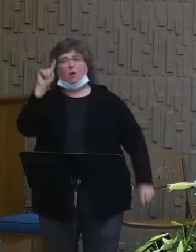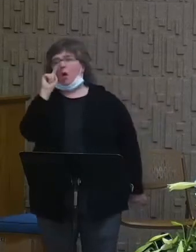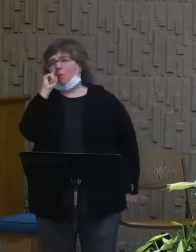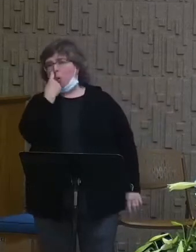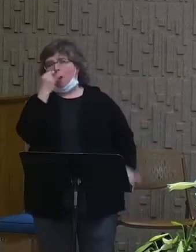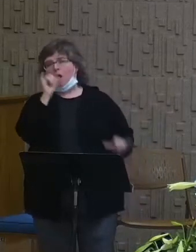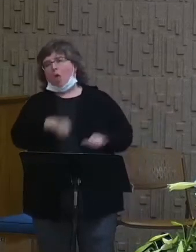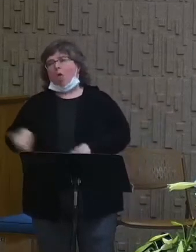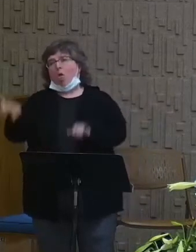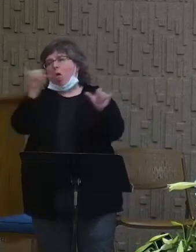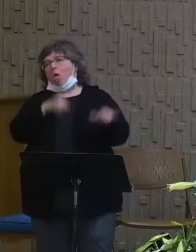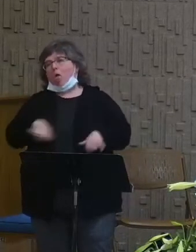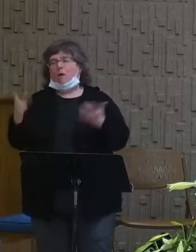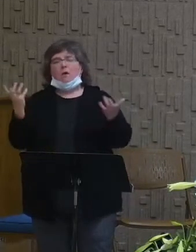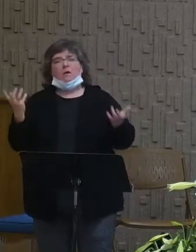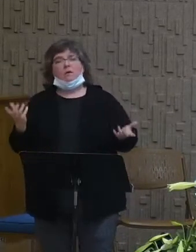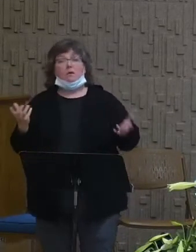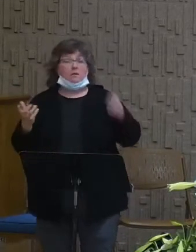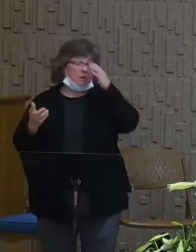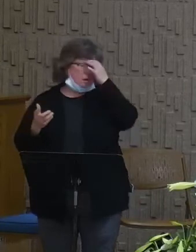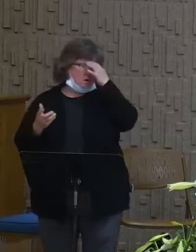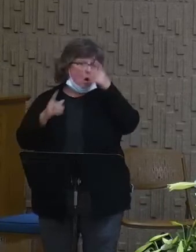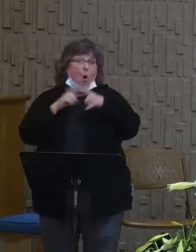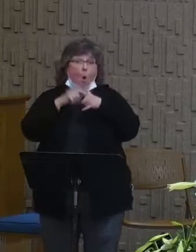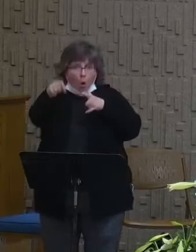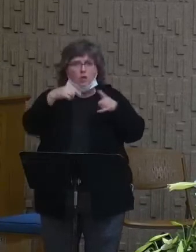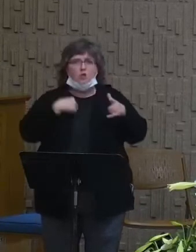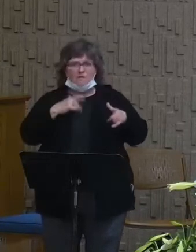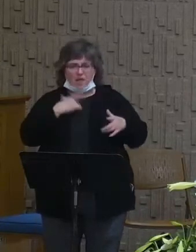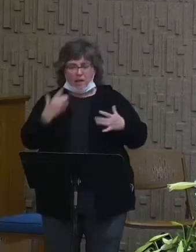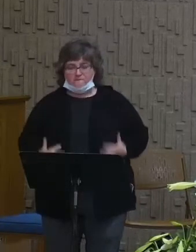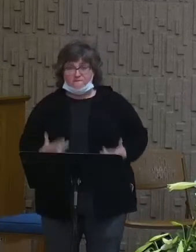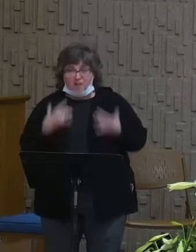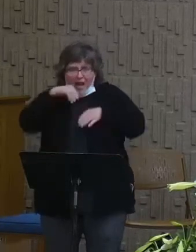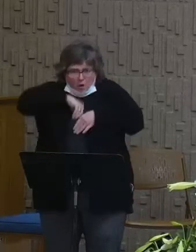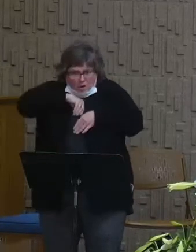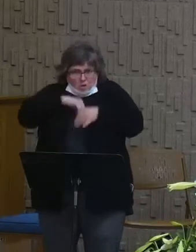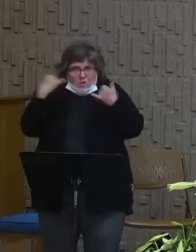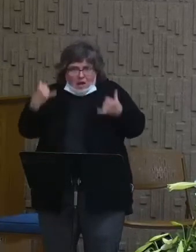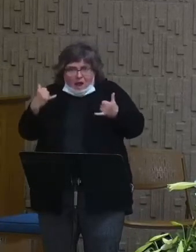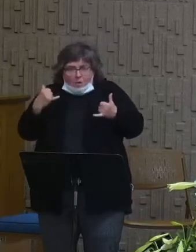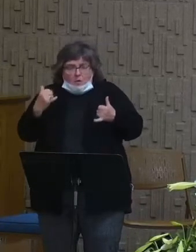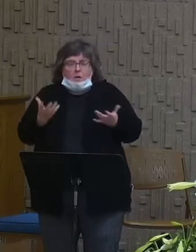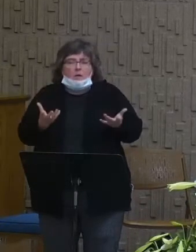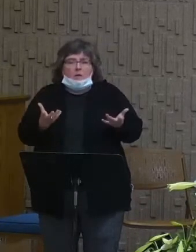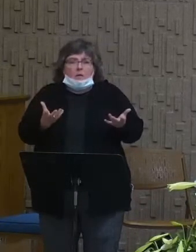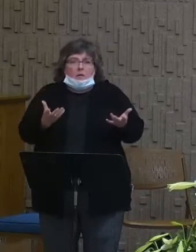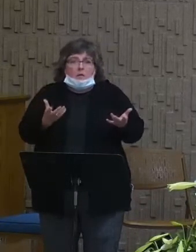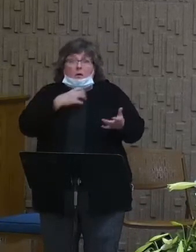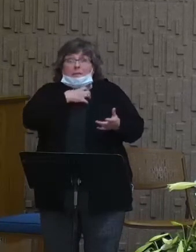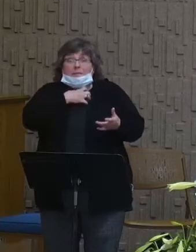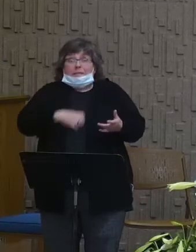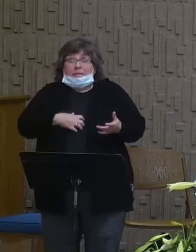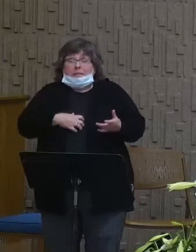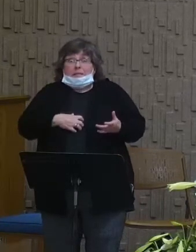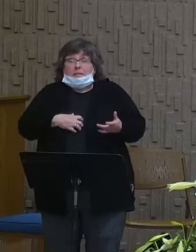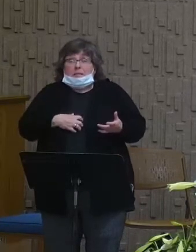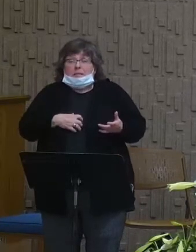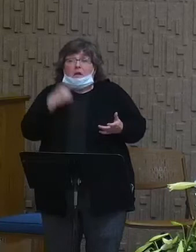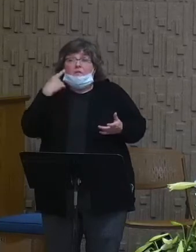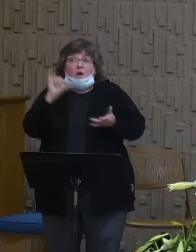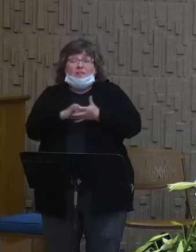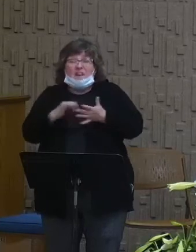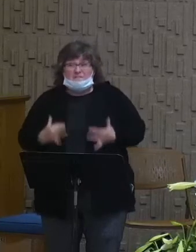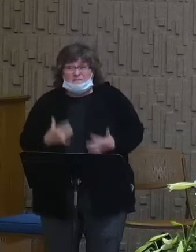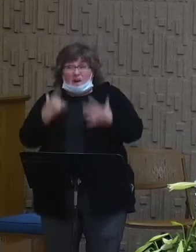Or is there fire within you? or at least the desire